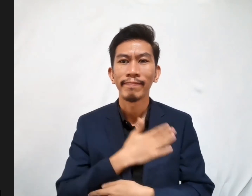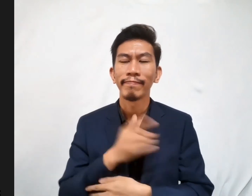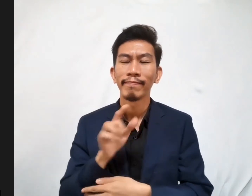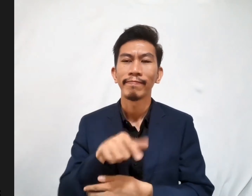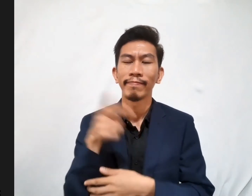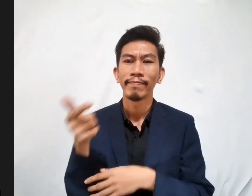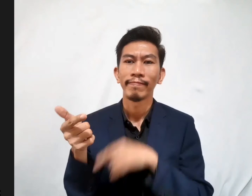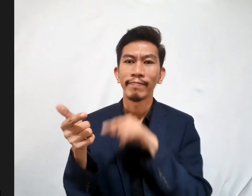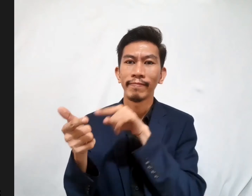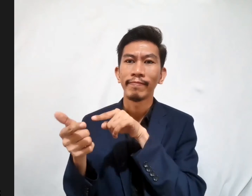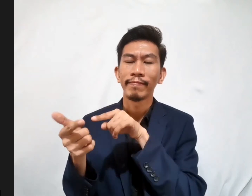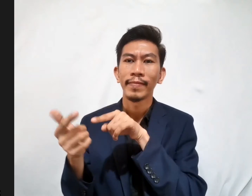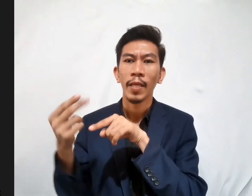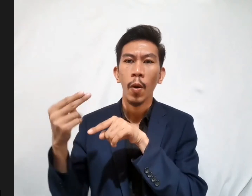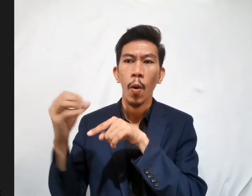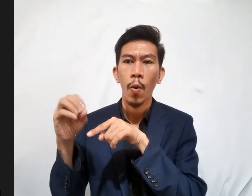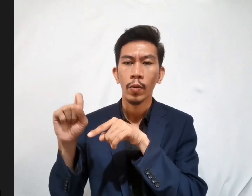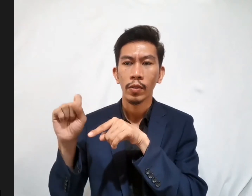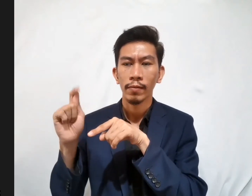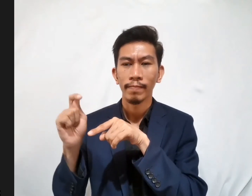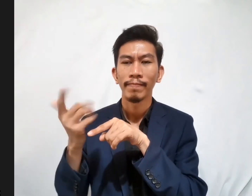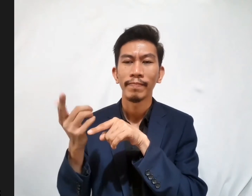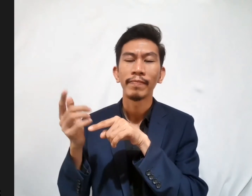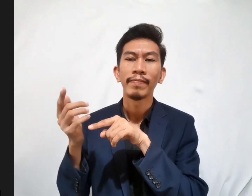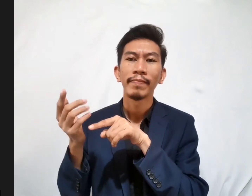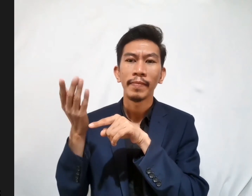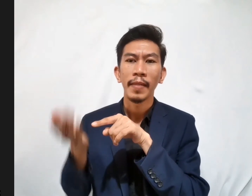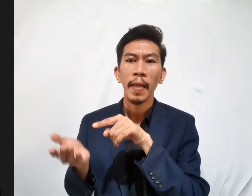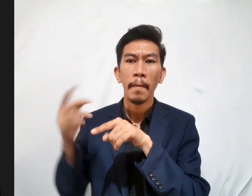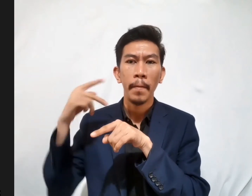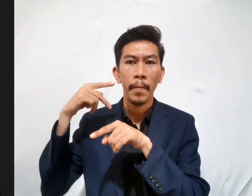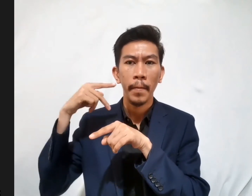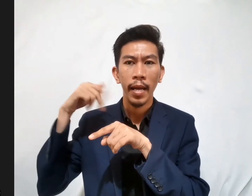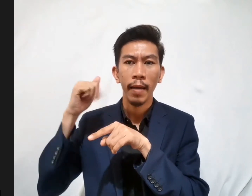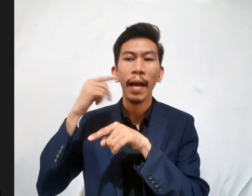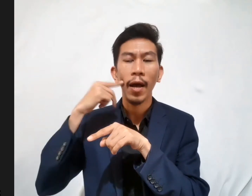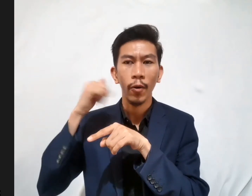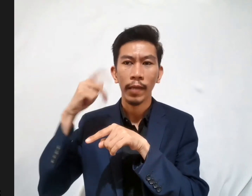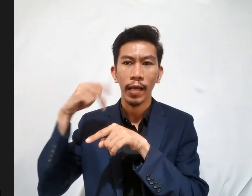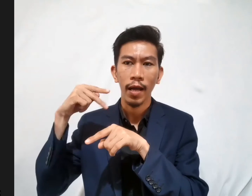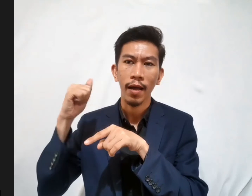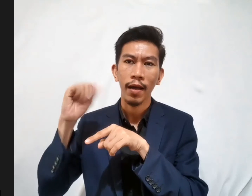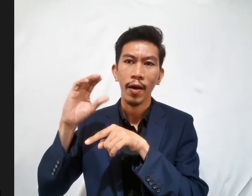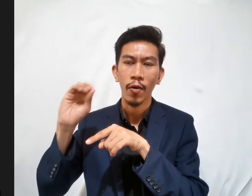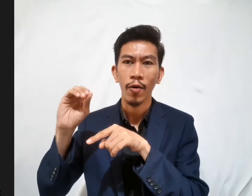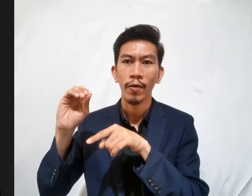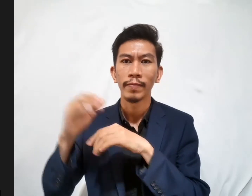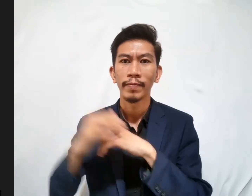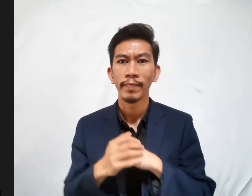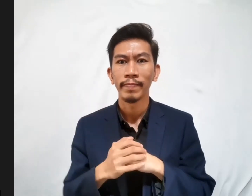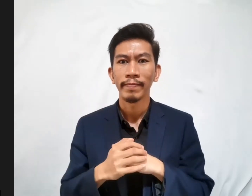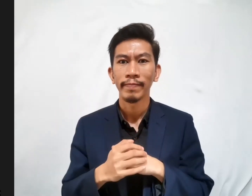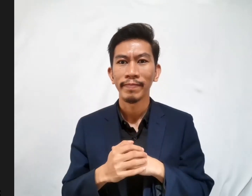over to our host, Mr. Paco Pangalangan, for the closing. Do we have the photo up?